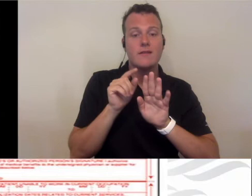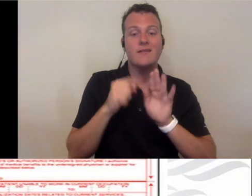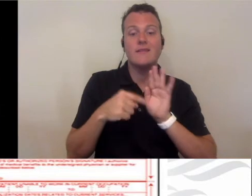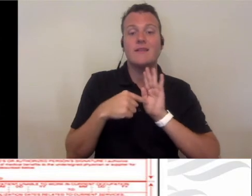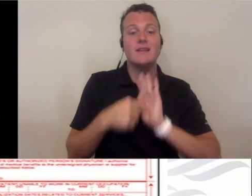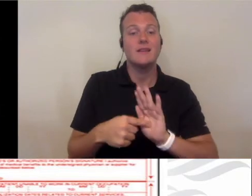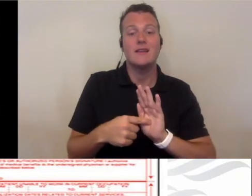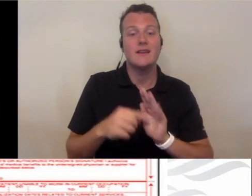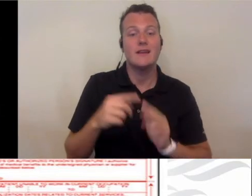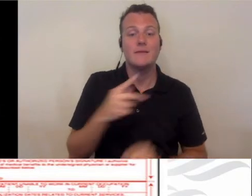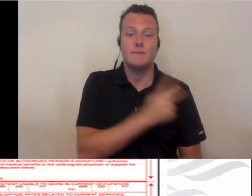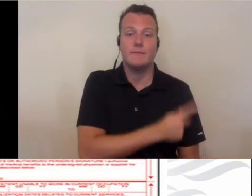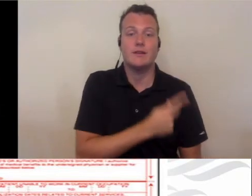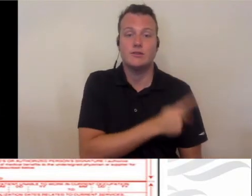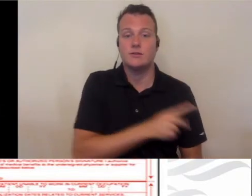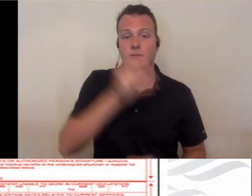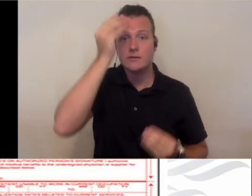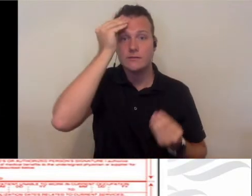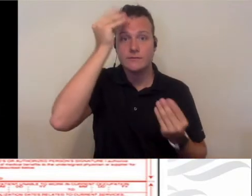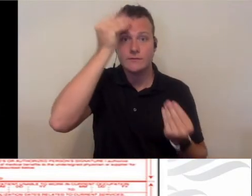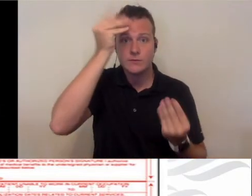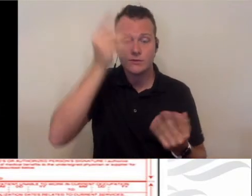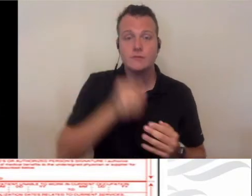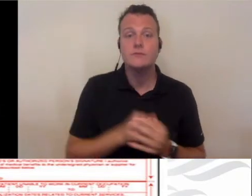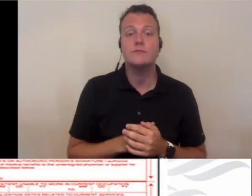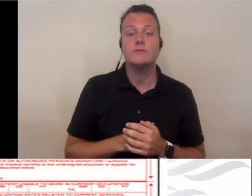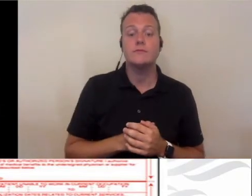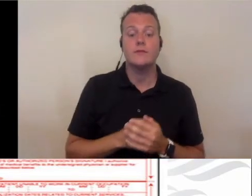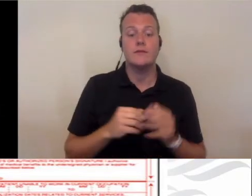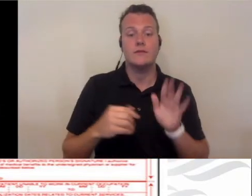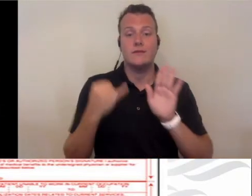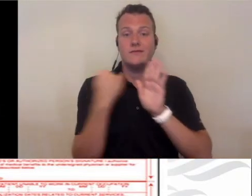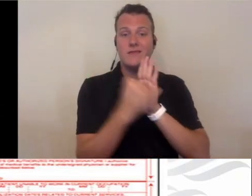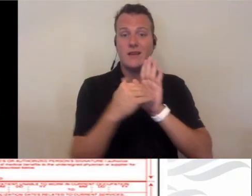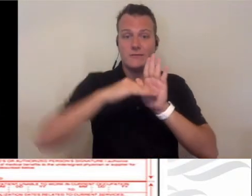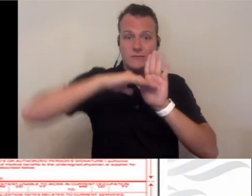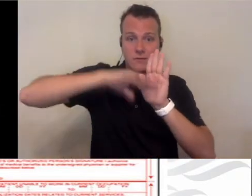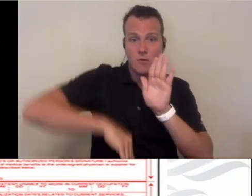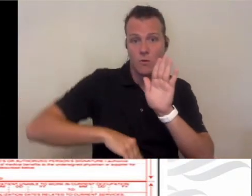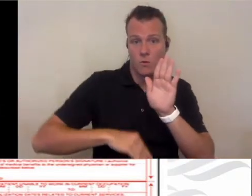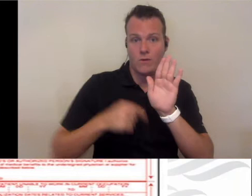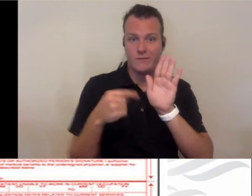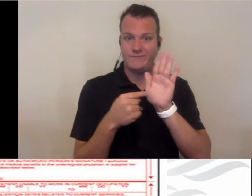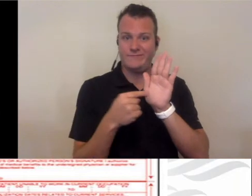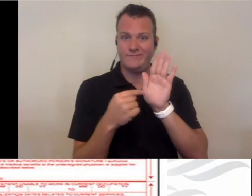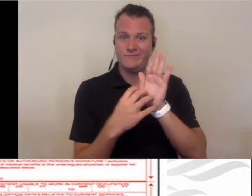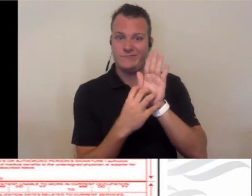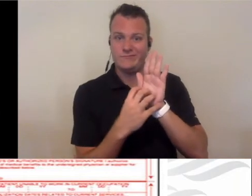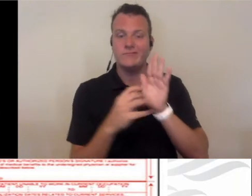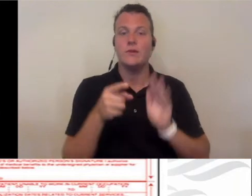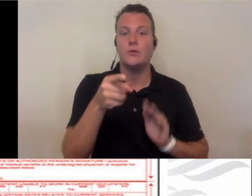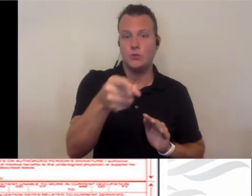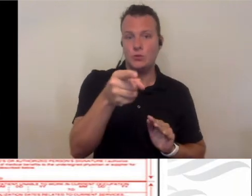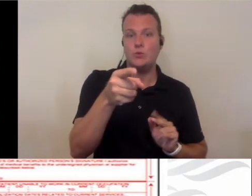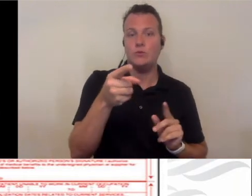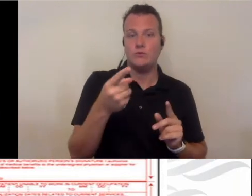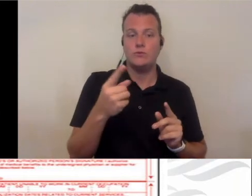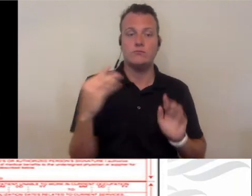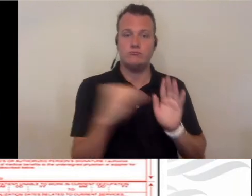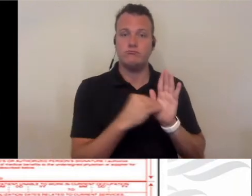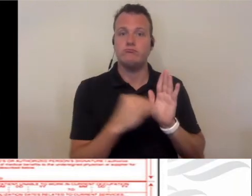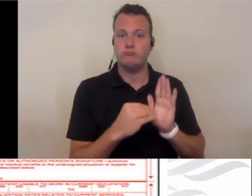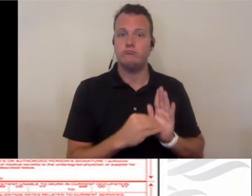indicates that's the patient information. Everything below that is the information that you're going to import into